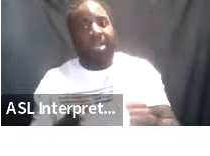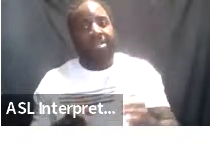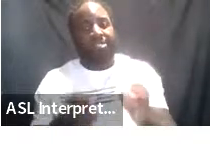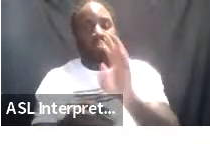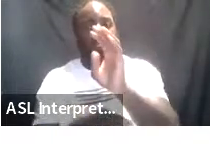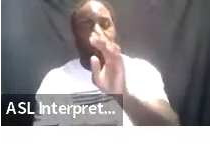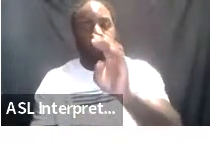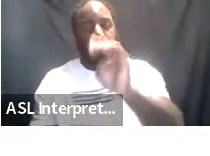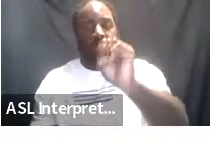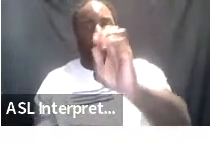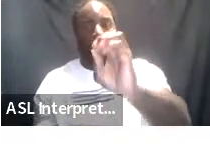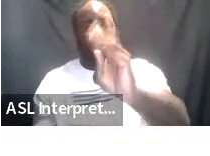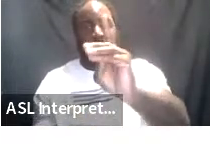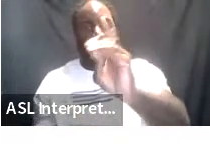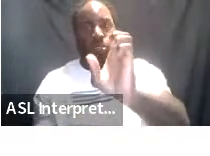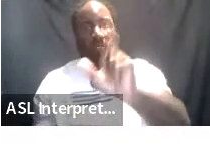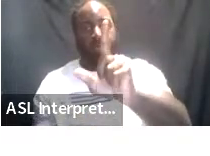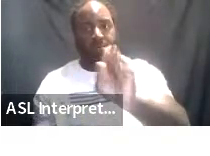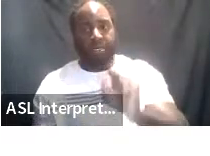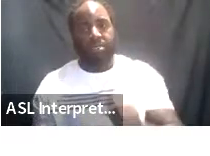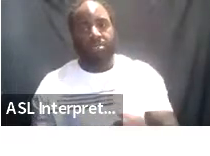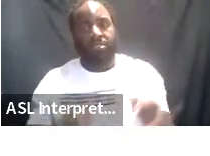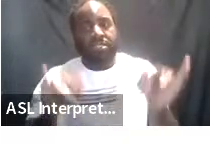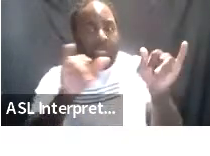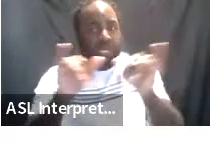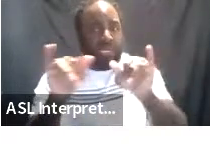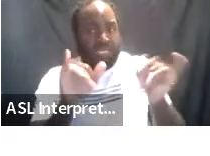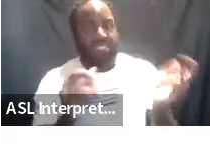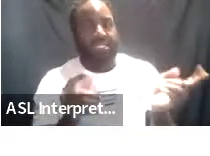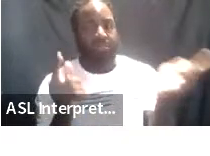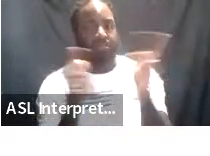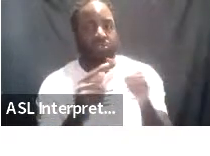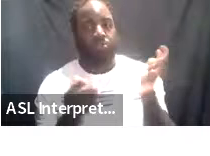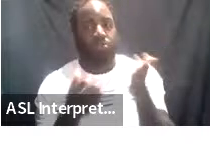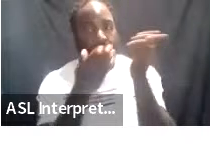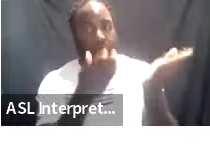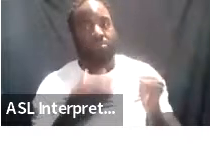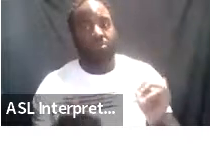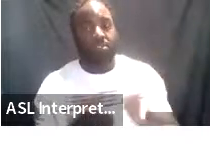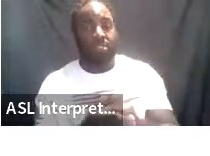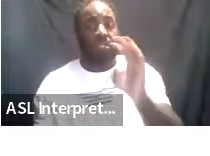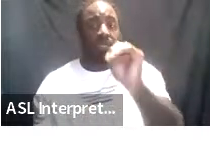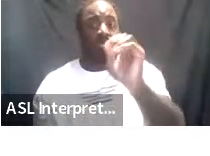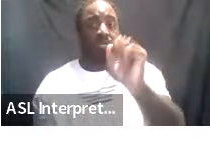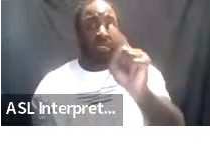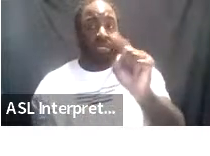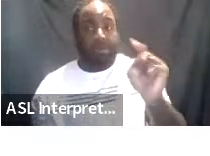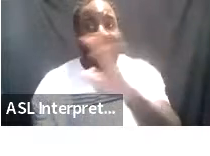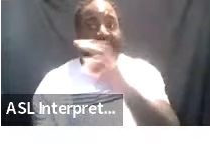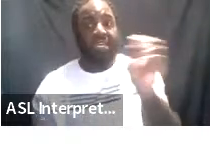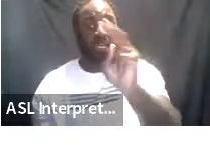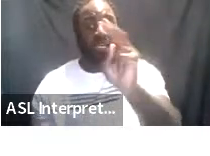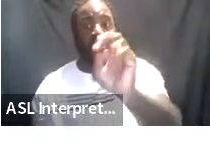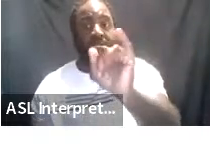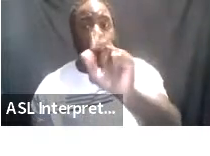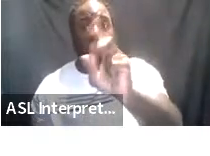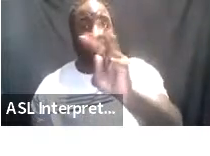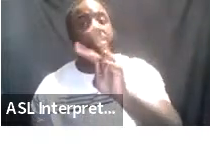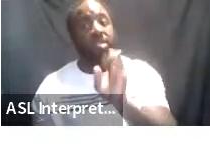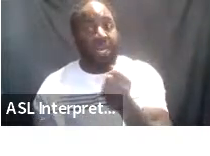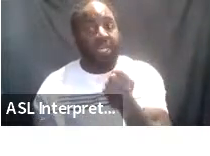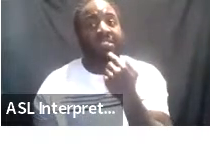models that, similar to some of the proposals that Matt and Nilas outlined. These are things